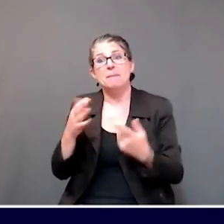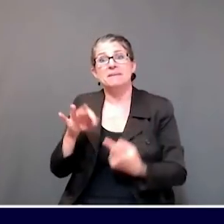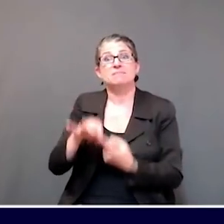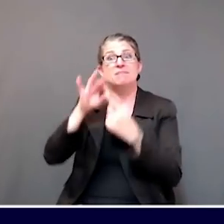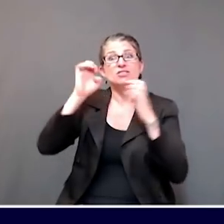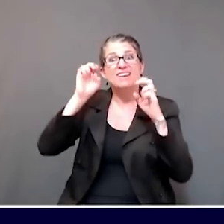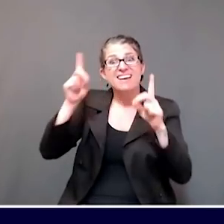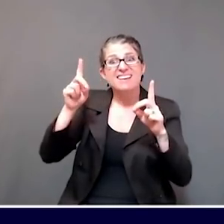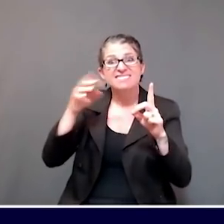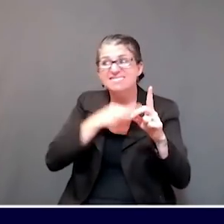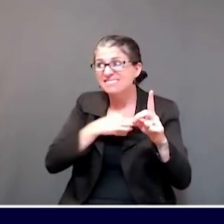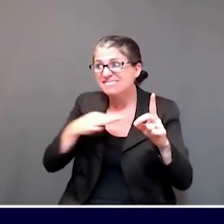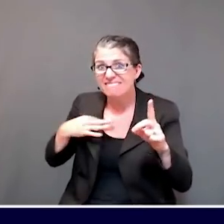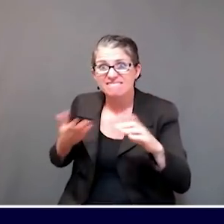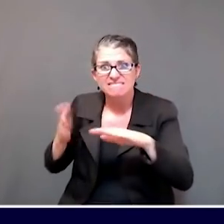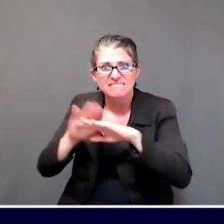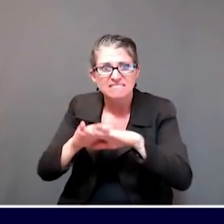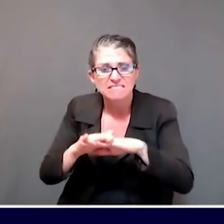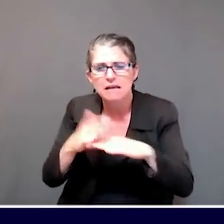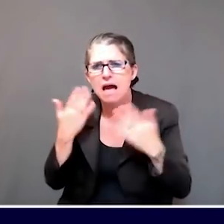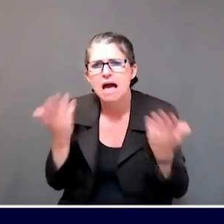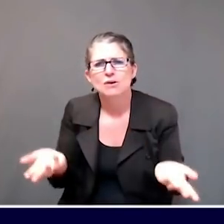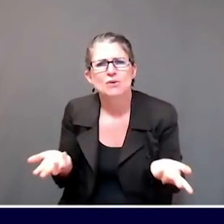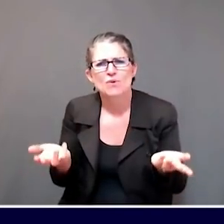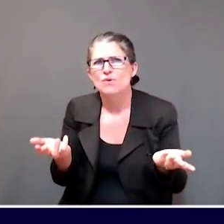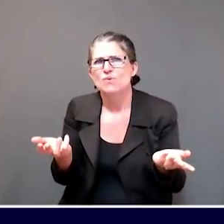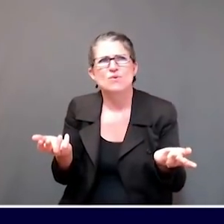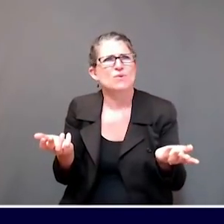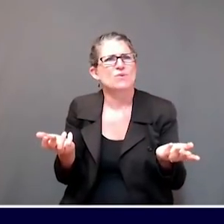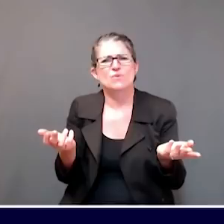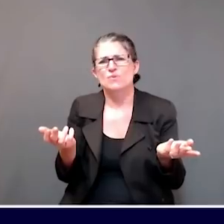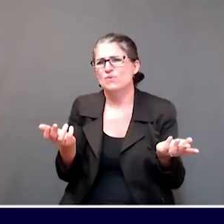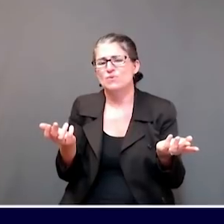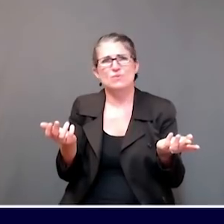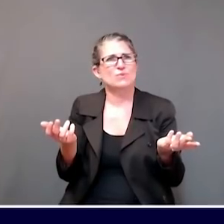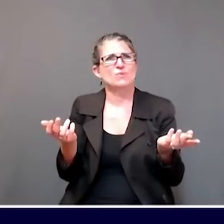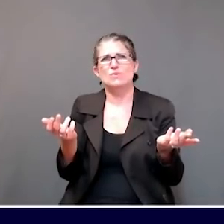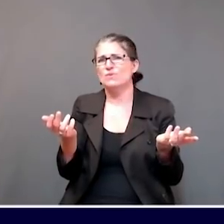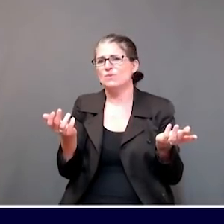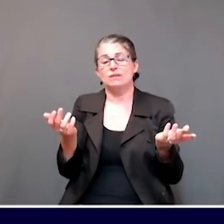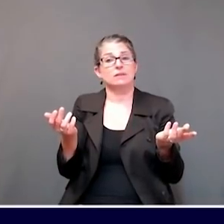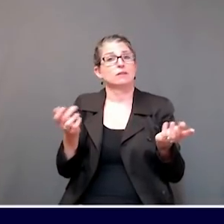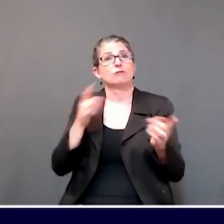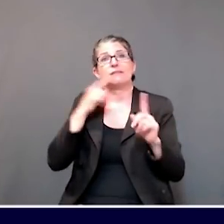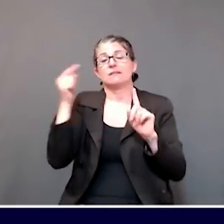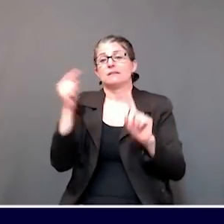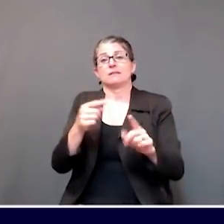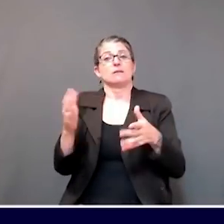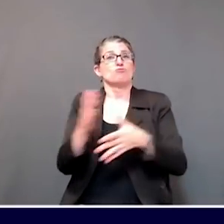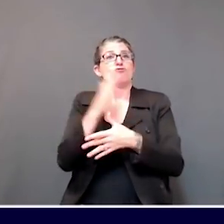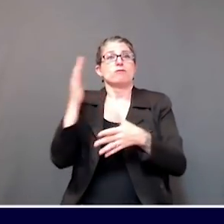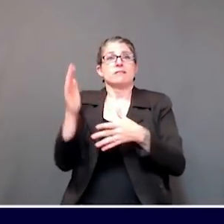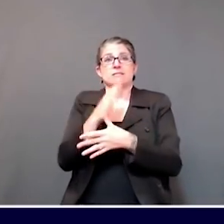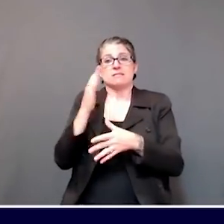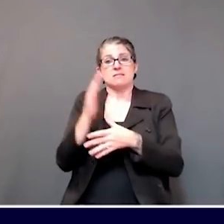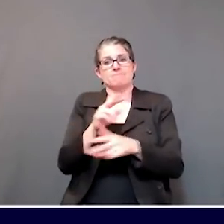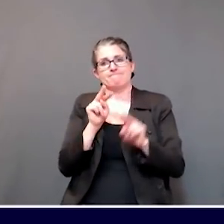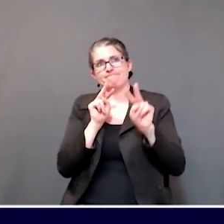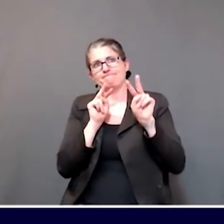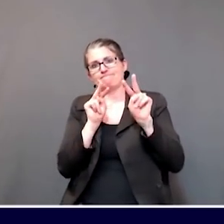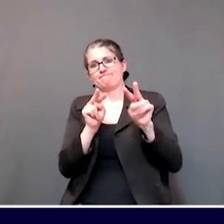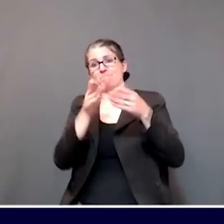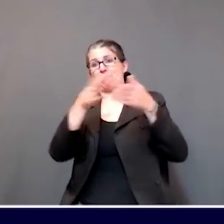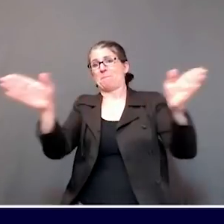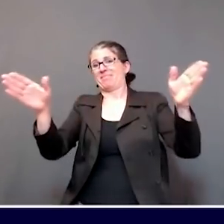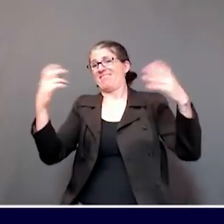But the main thing is public health will guide our decision-making and our recommendations with regard to how and